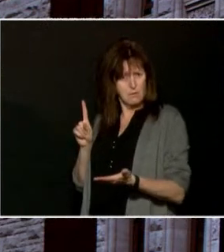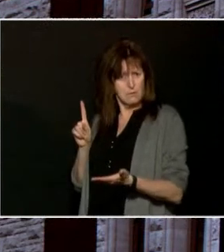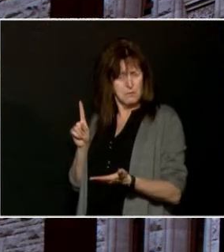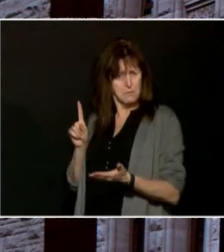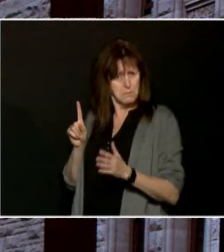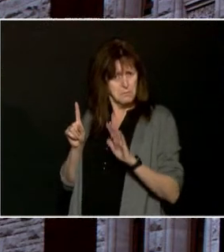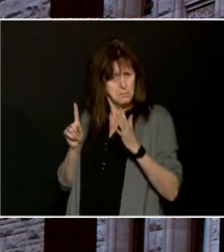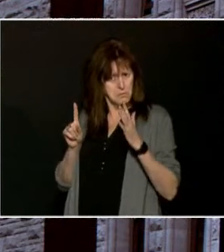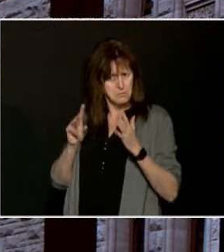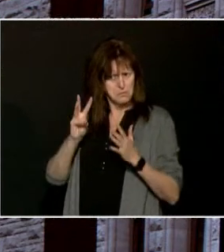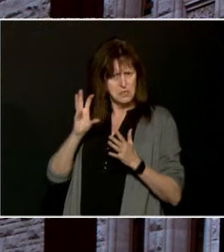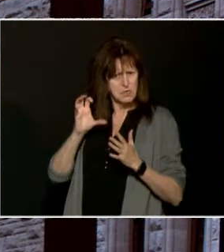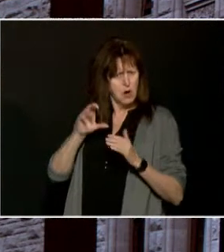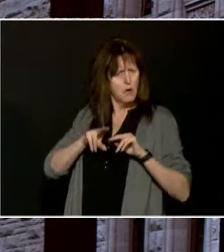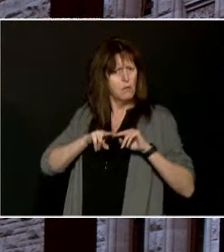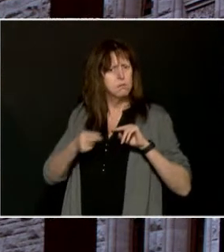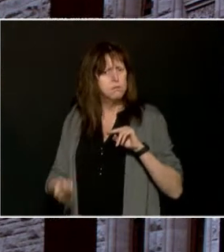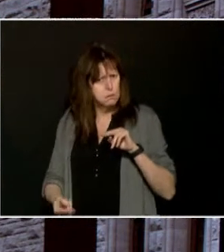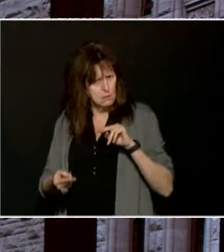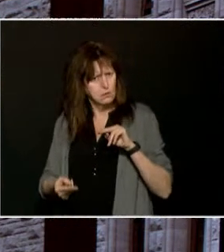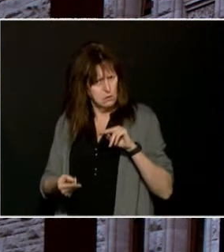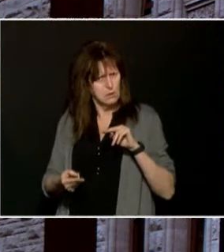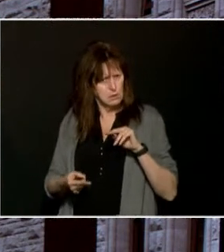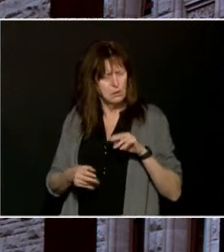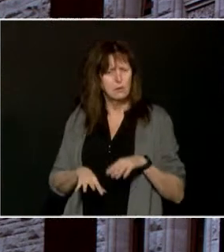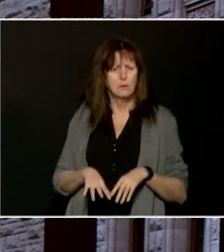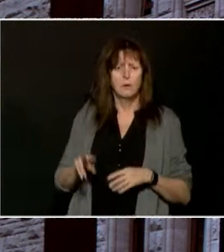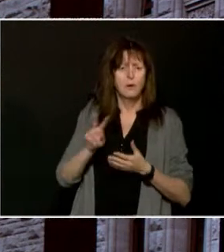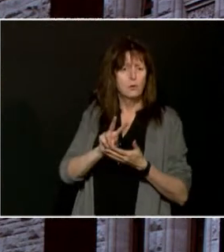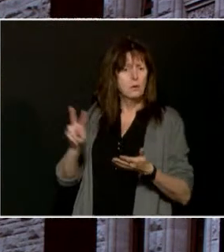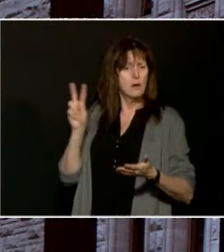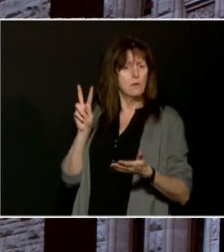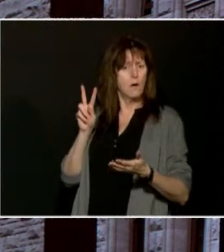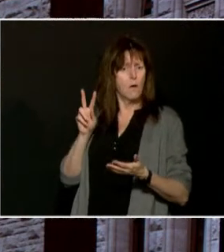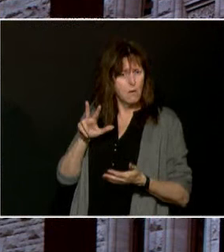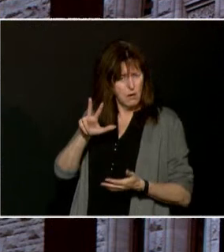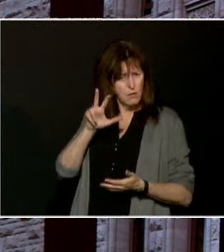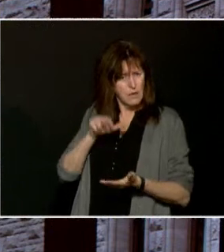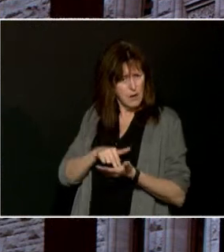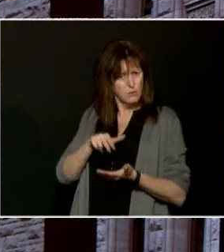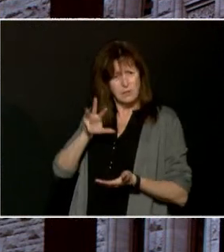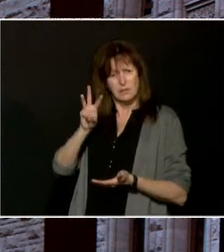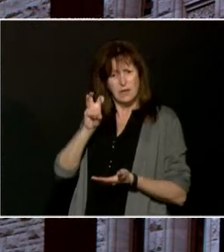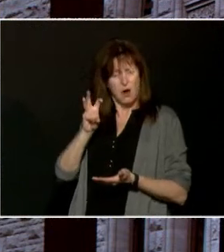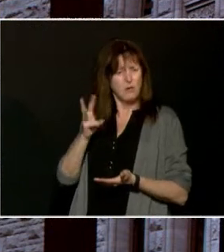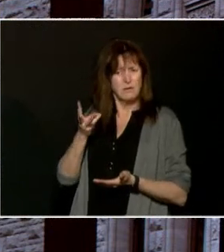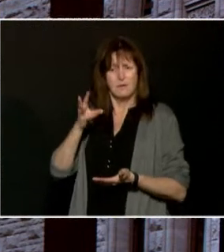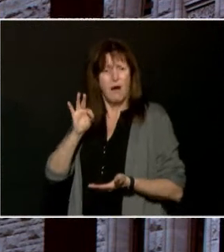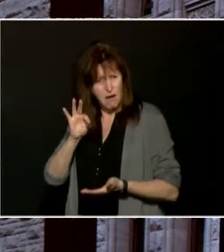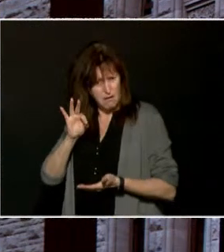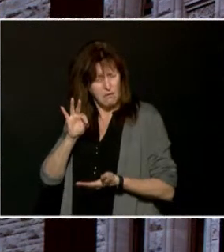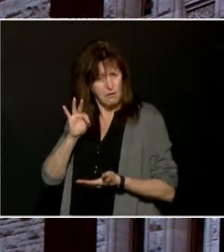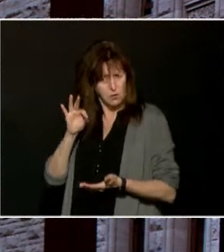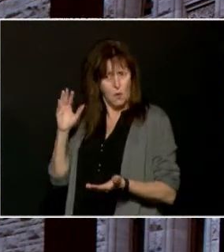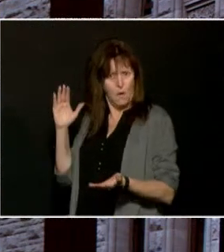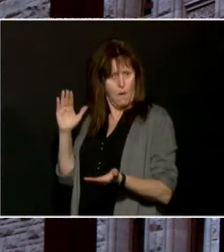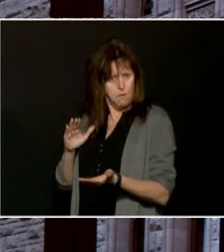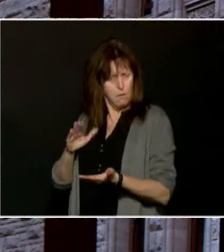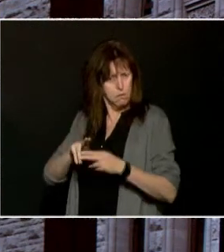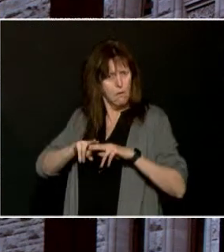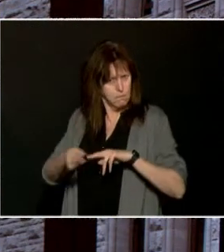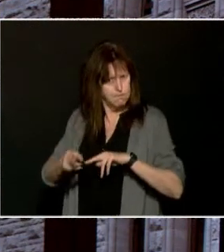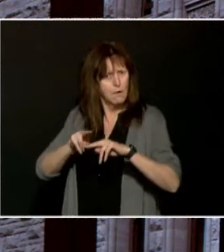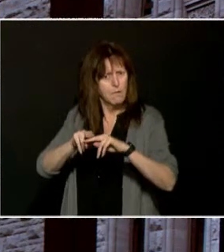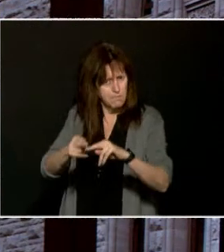from 3,369 2 weeks ago. That shows you how we are assertively, collectively, as Ontarians, in